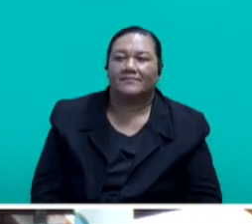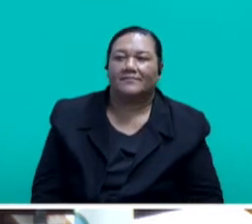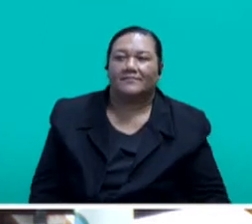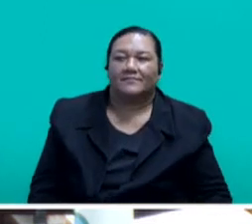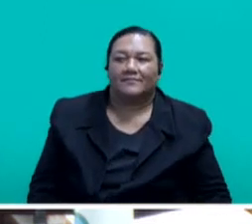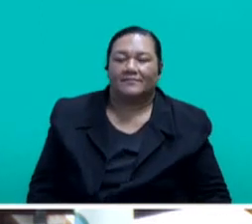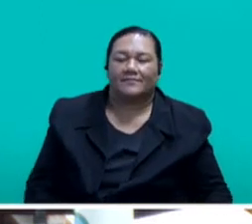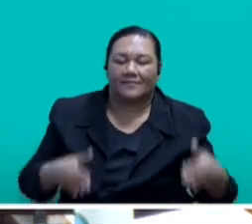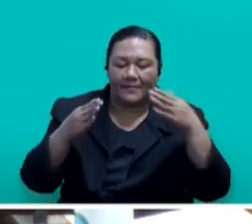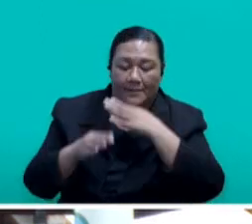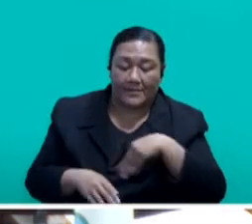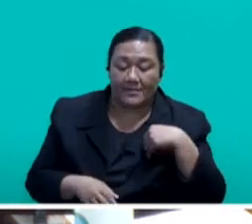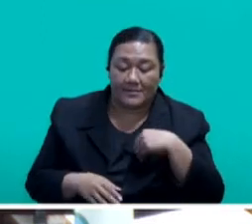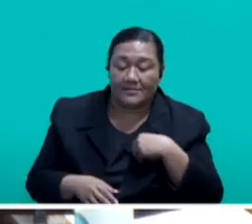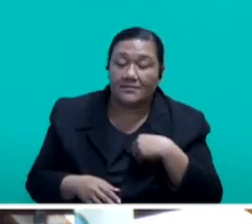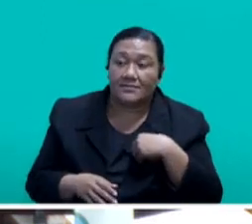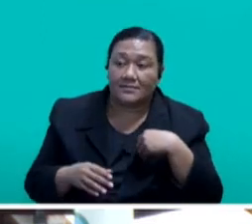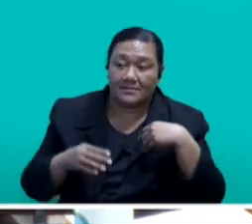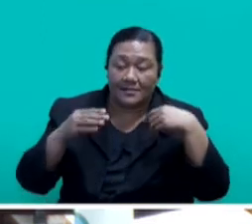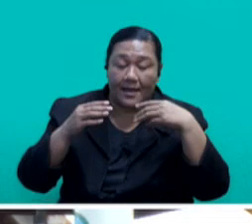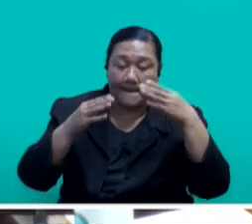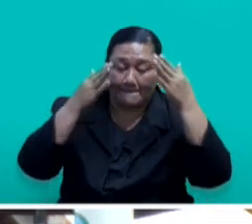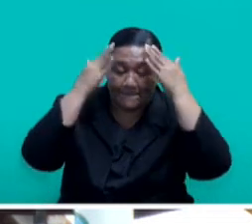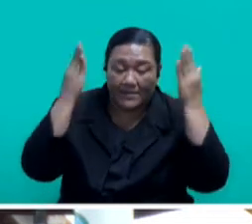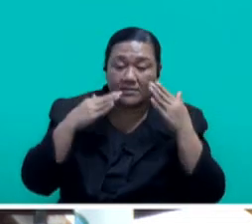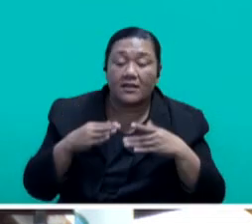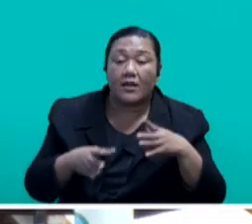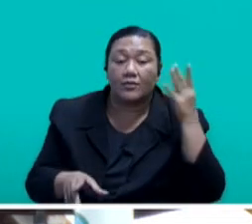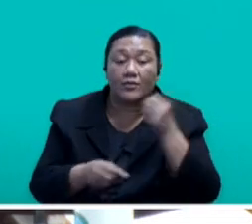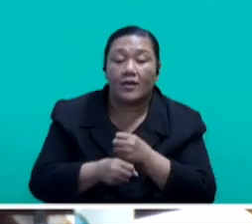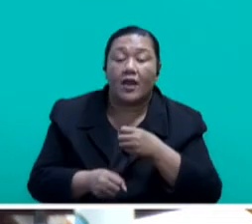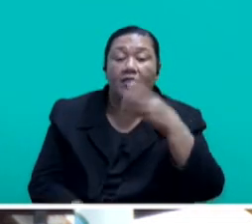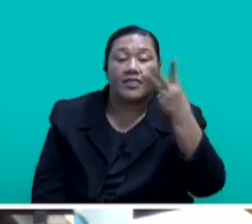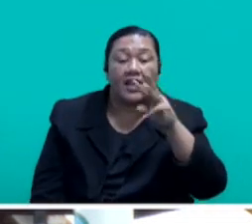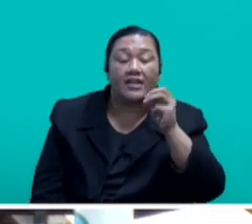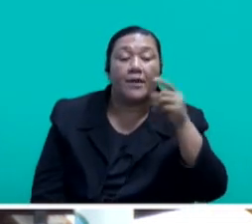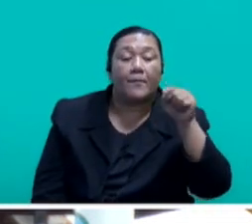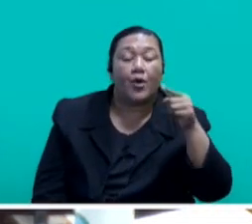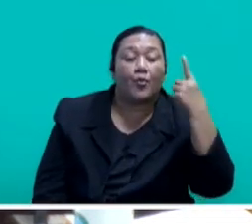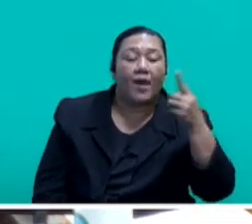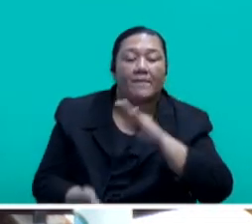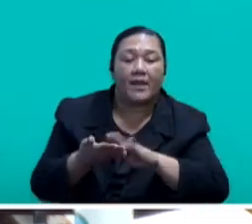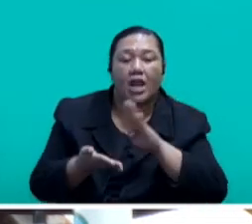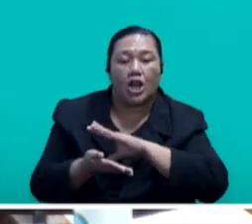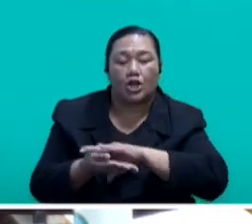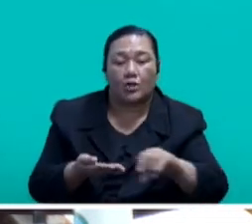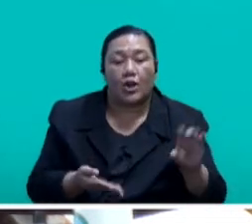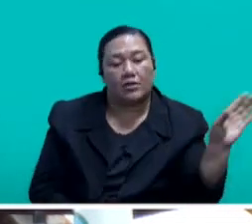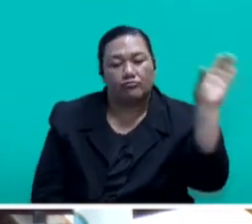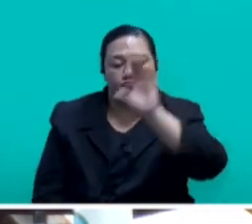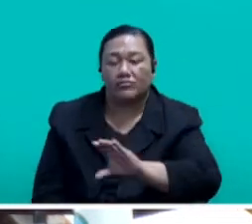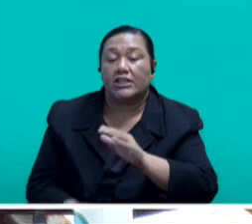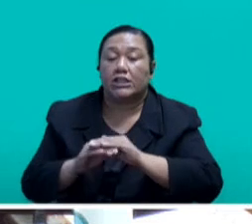the Ministry of Lands and Mineral Resources has been allocated a total budget of $30.1 million. This is an increase